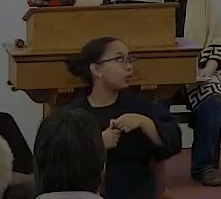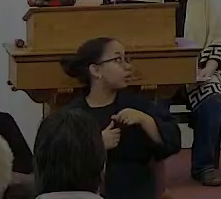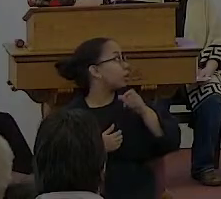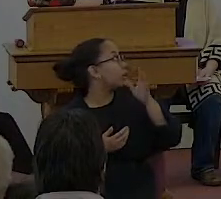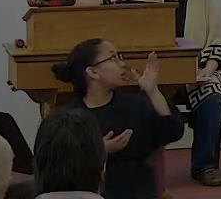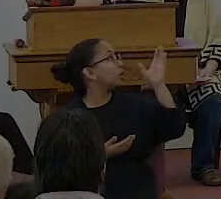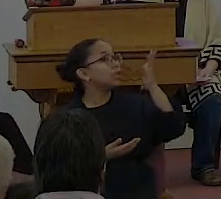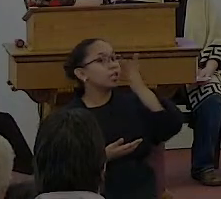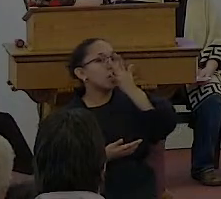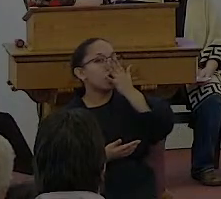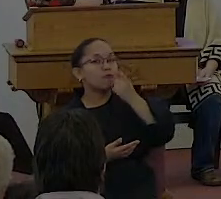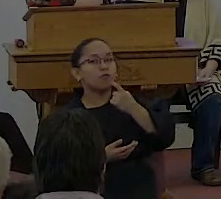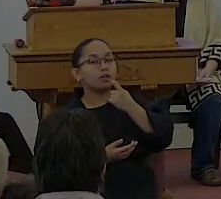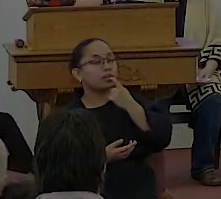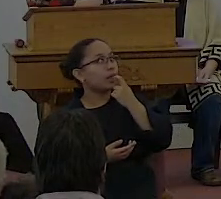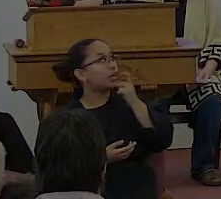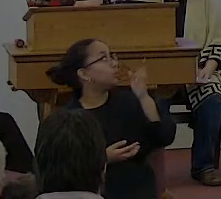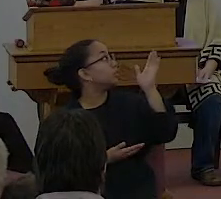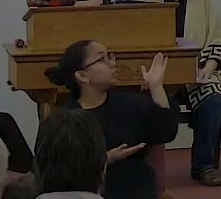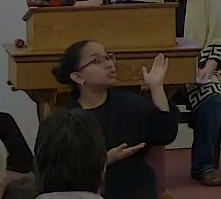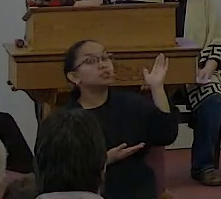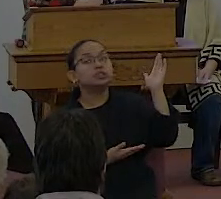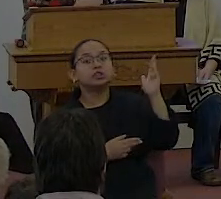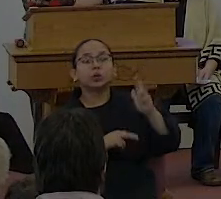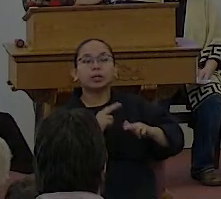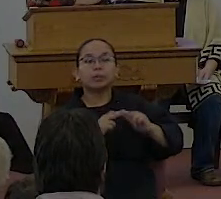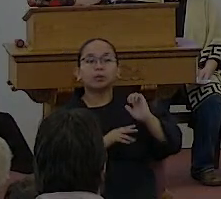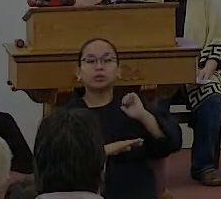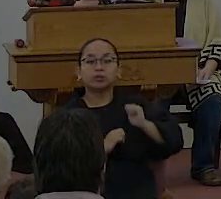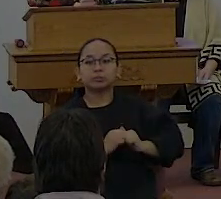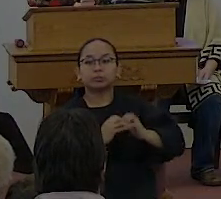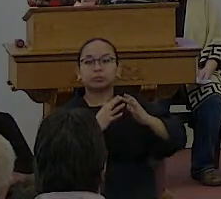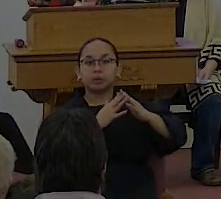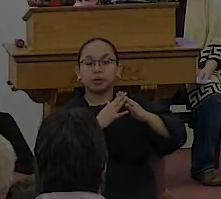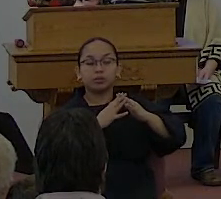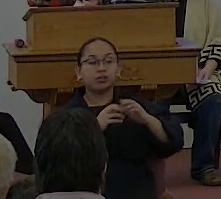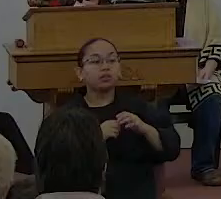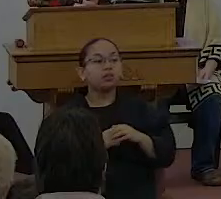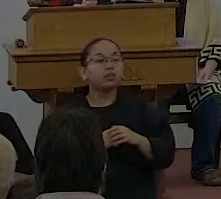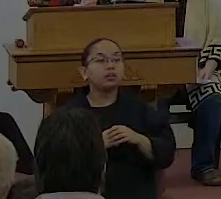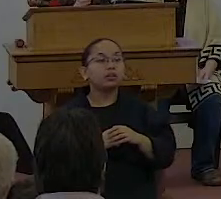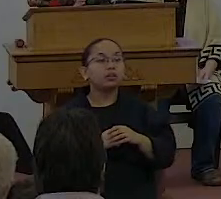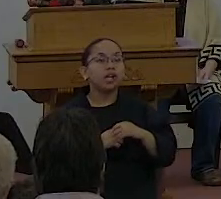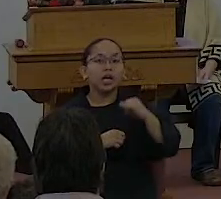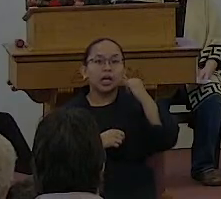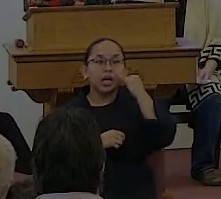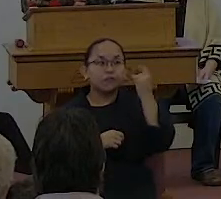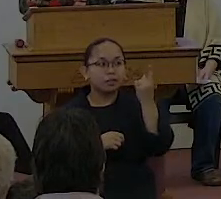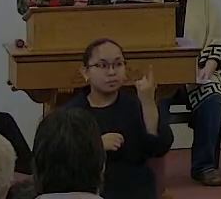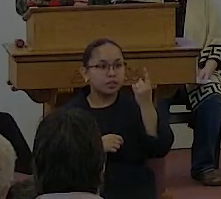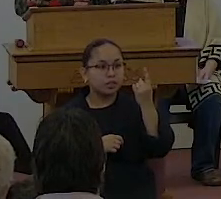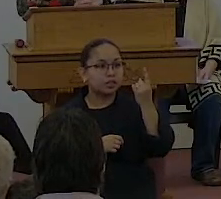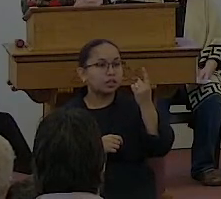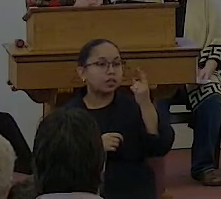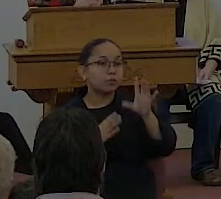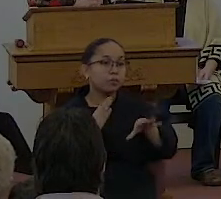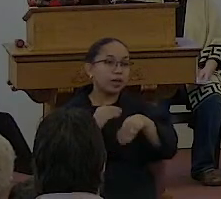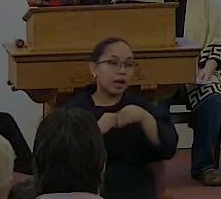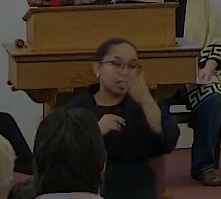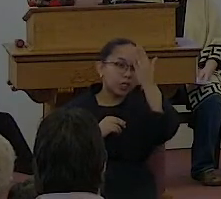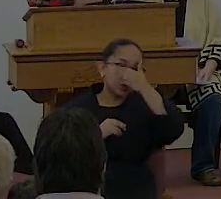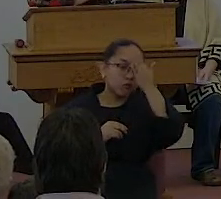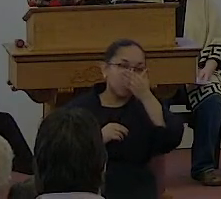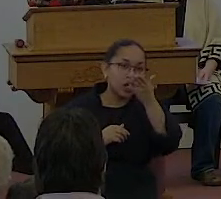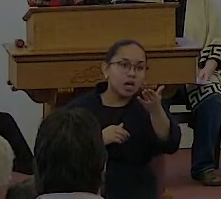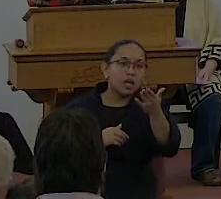that Gary Swanson did when the building was built. If something additional could be added in the front, wouldn't